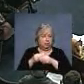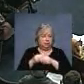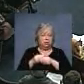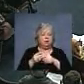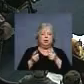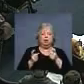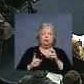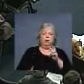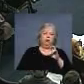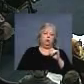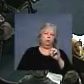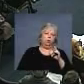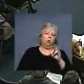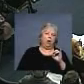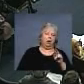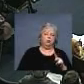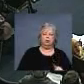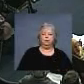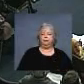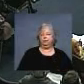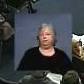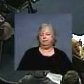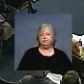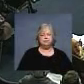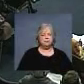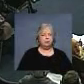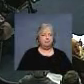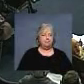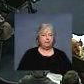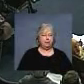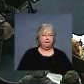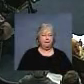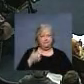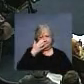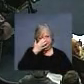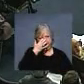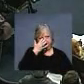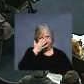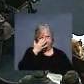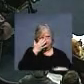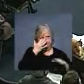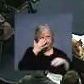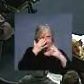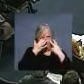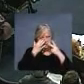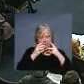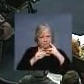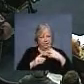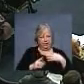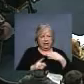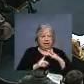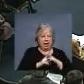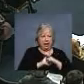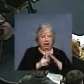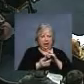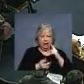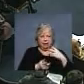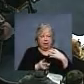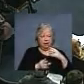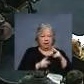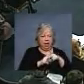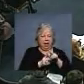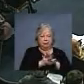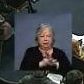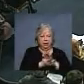Director Wyrick, you're recognized, please. Okay, I haven't seen the application. The